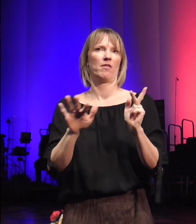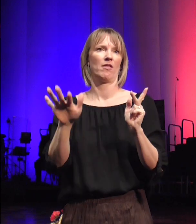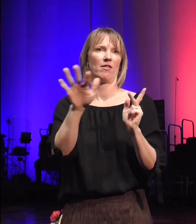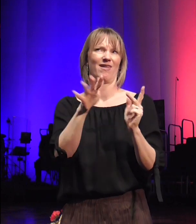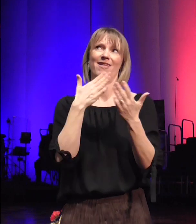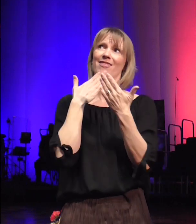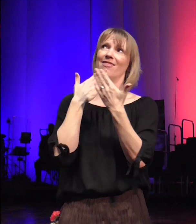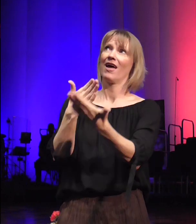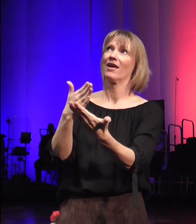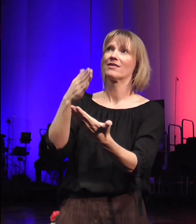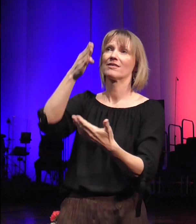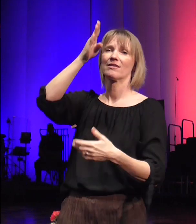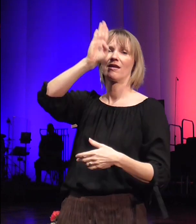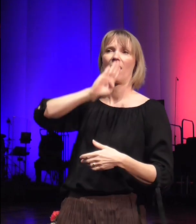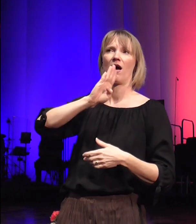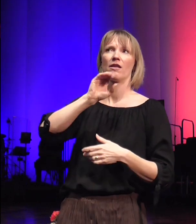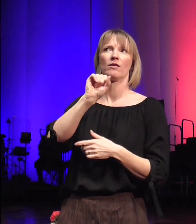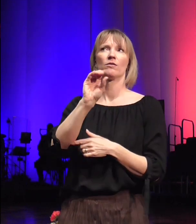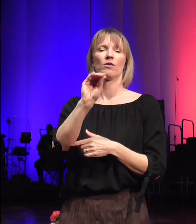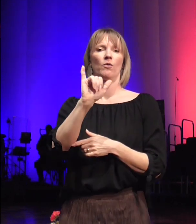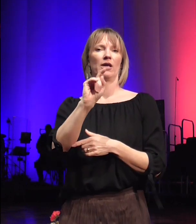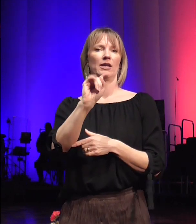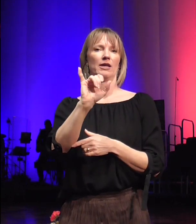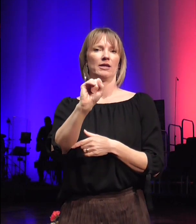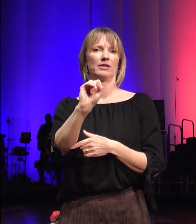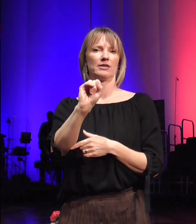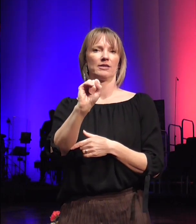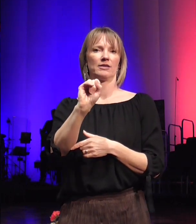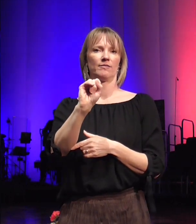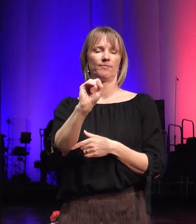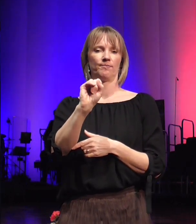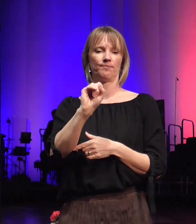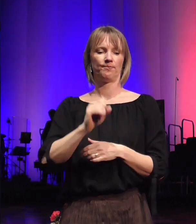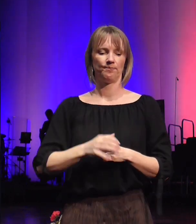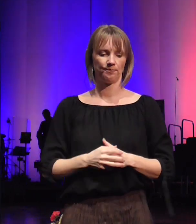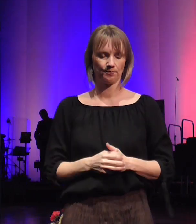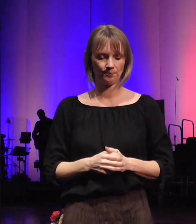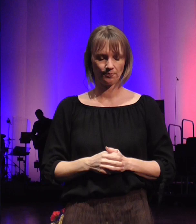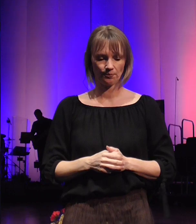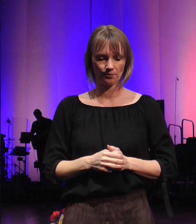Thanks be to God, and so it is.